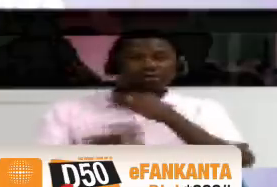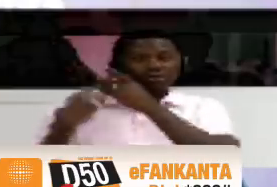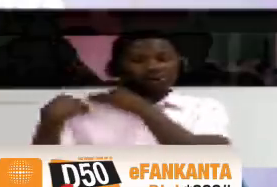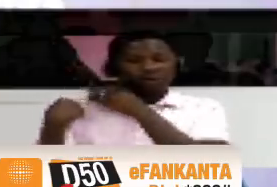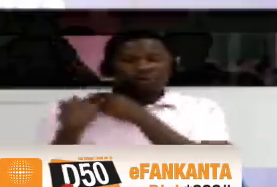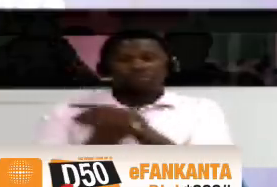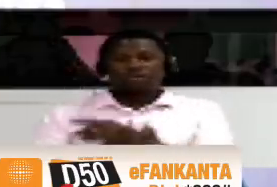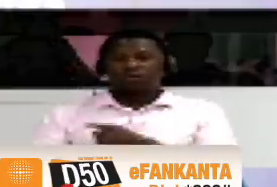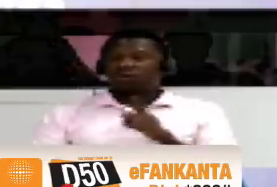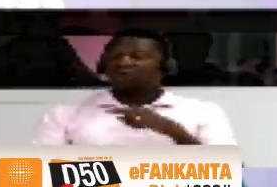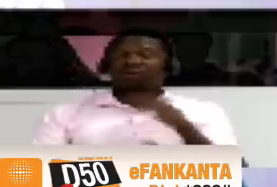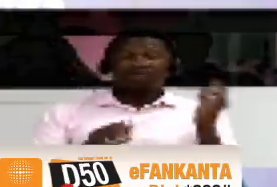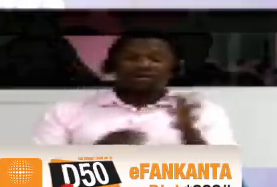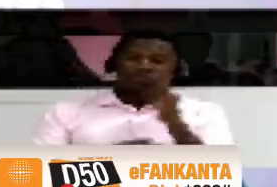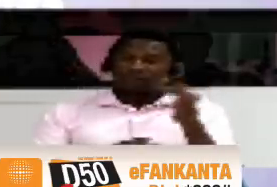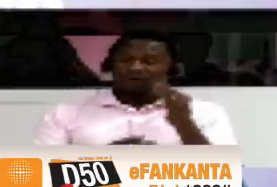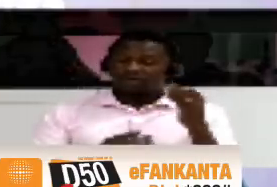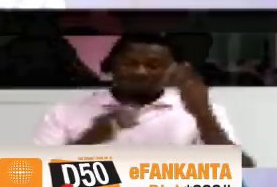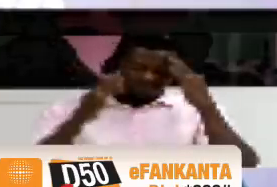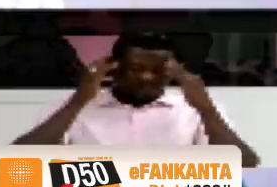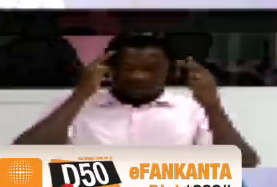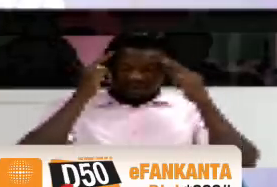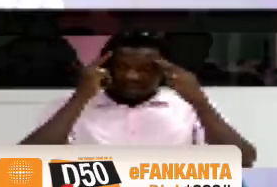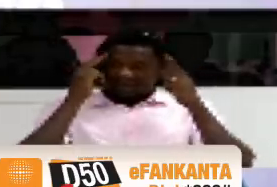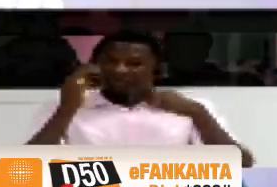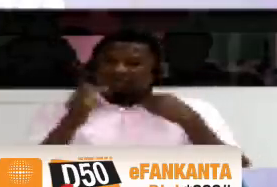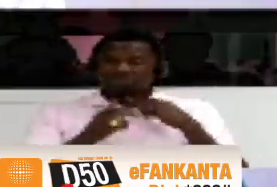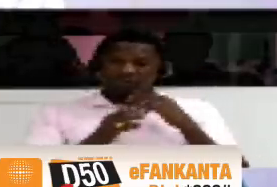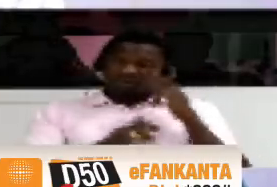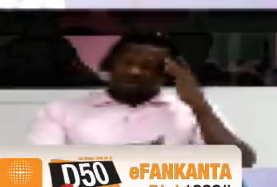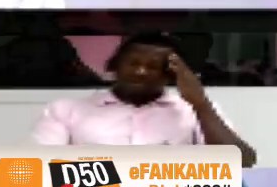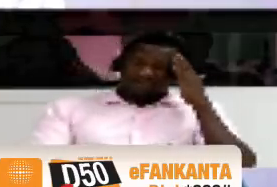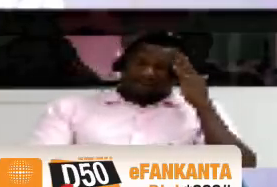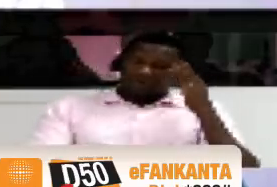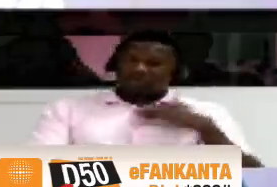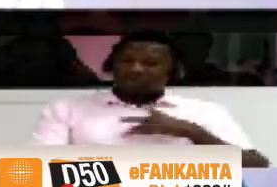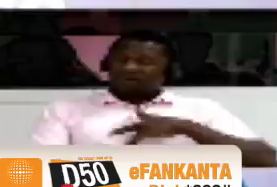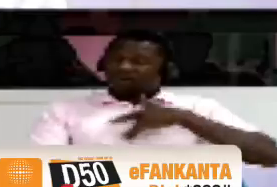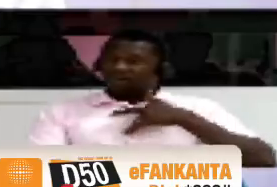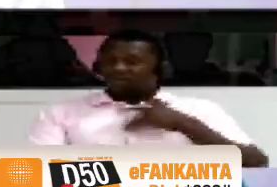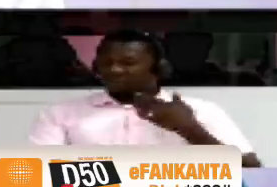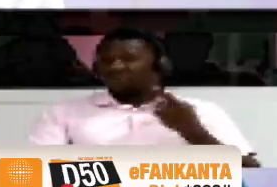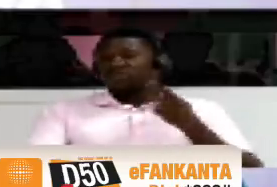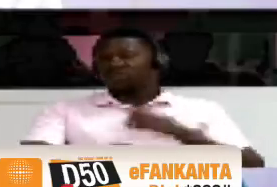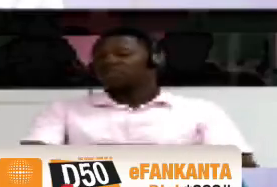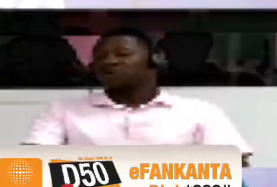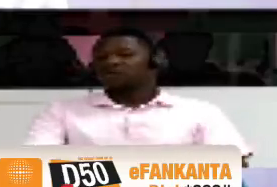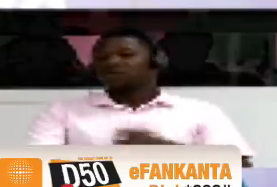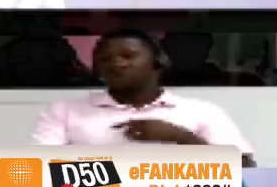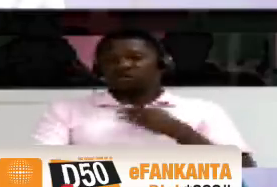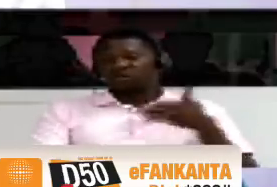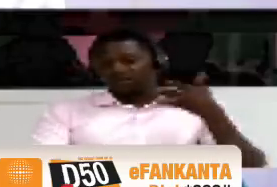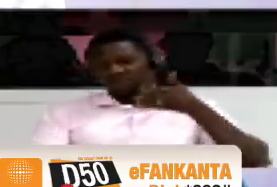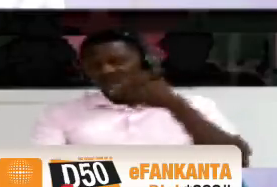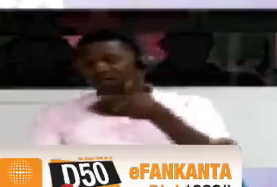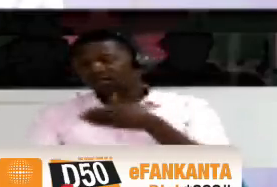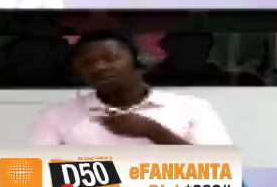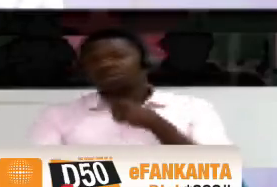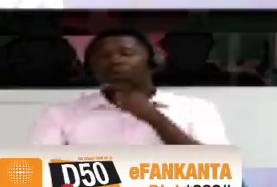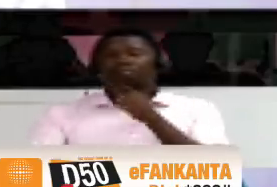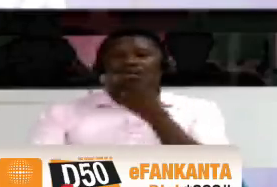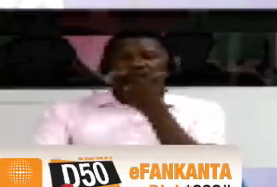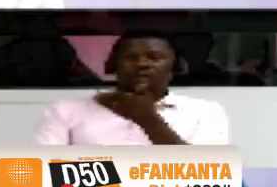were really very much worried, and we are very much concerned, and we felt that was the time for us to visit him